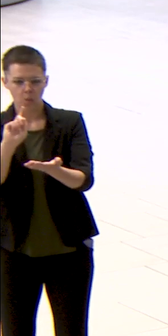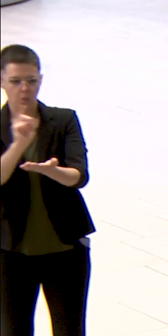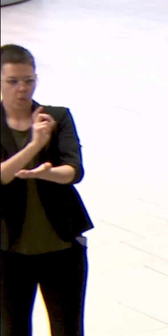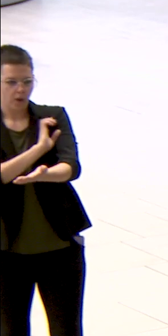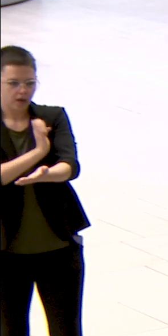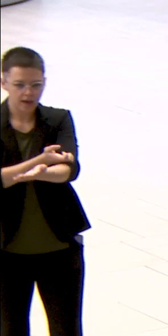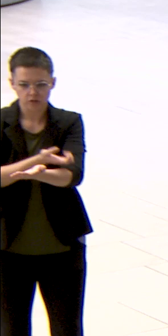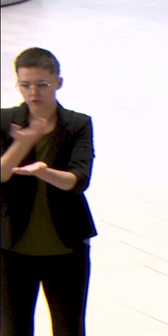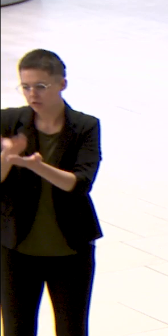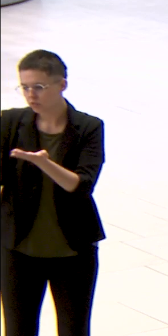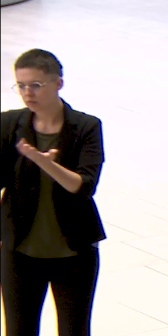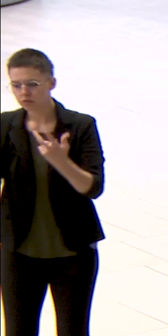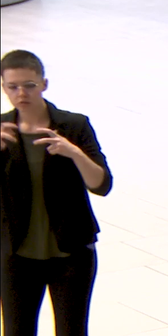resources.